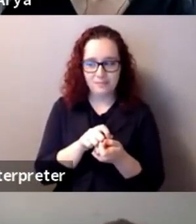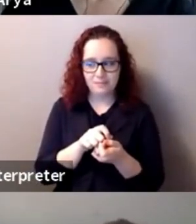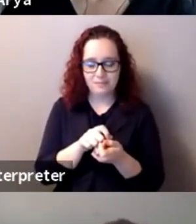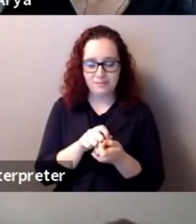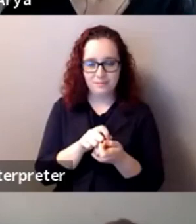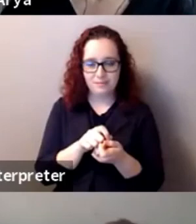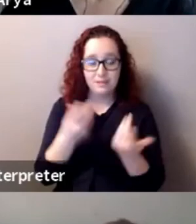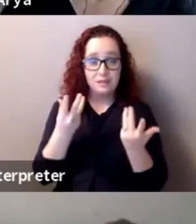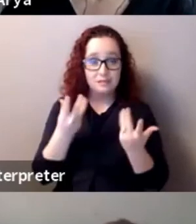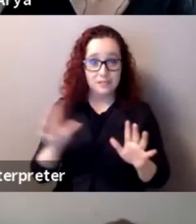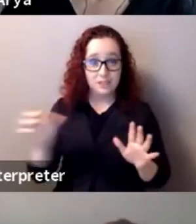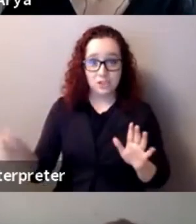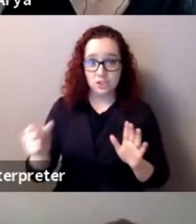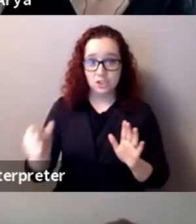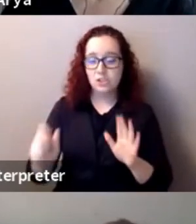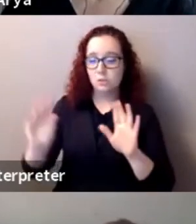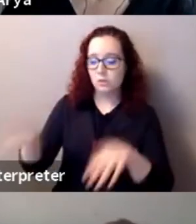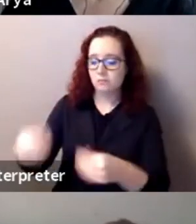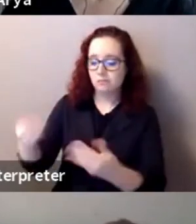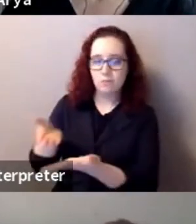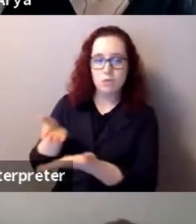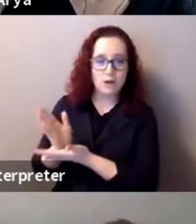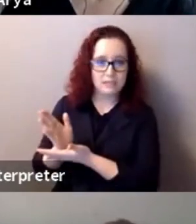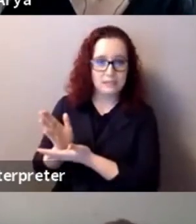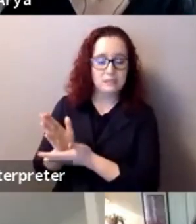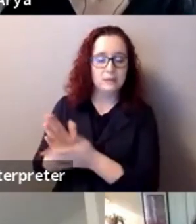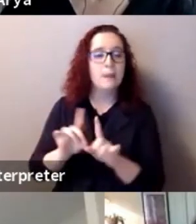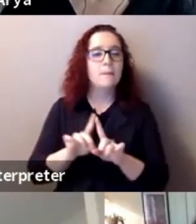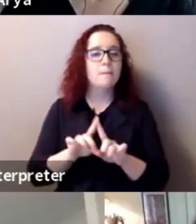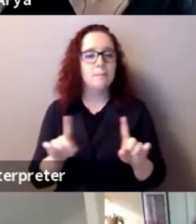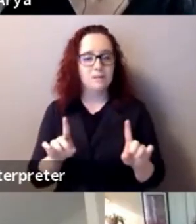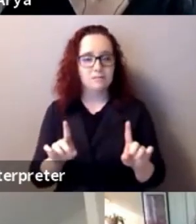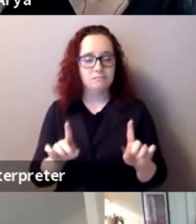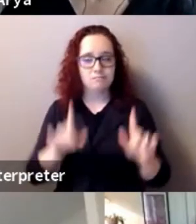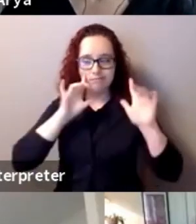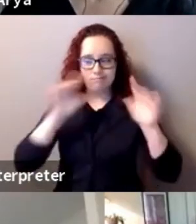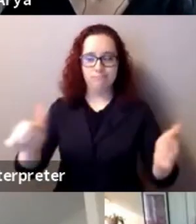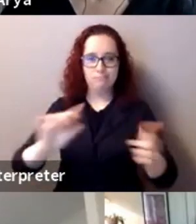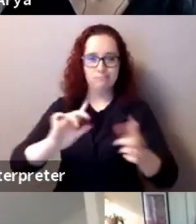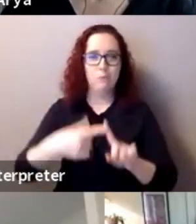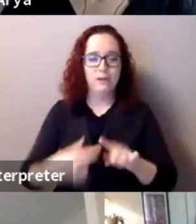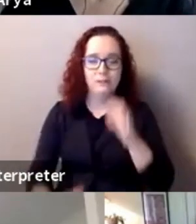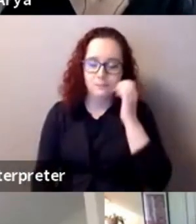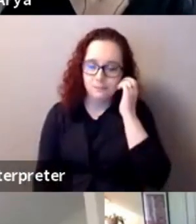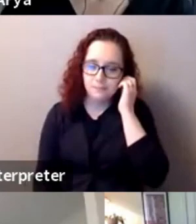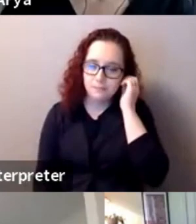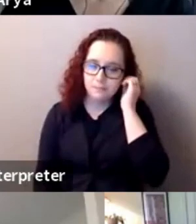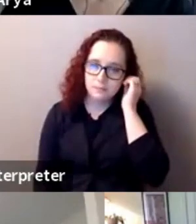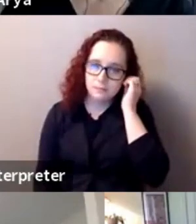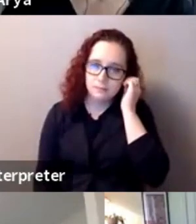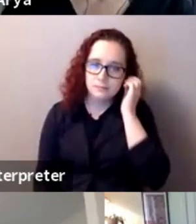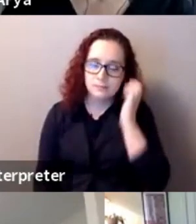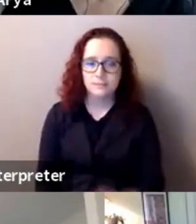once they're appointed, I'll give them the rights that they need. But again, the timeline is yours to determine.